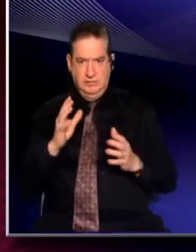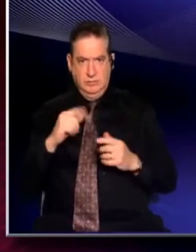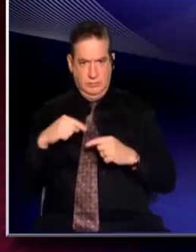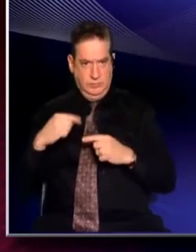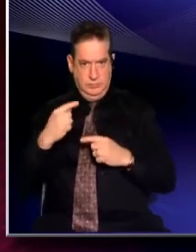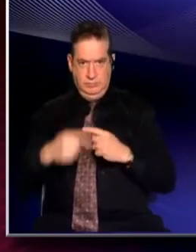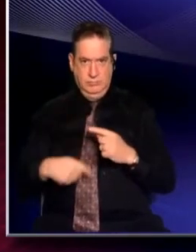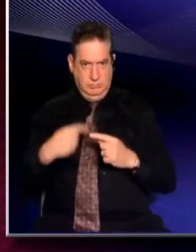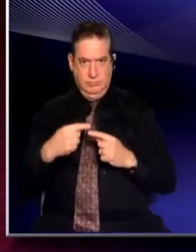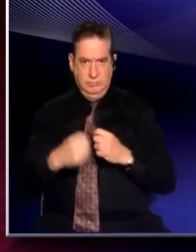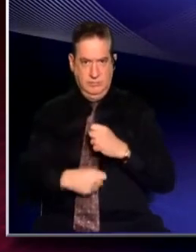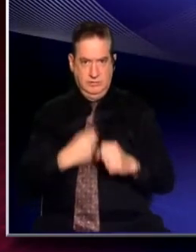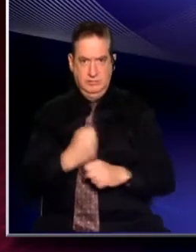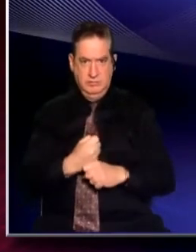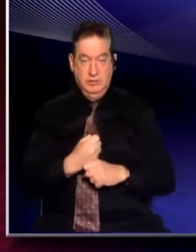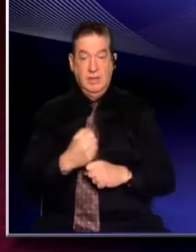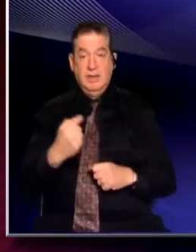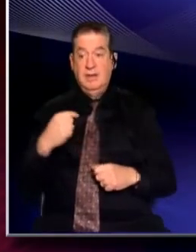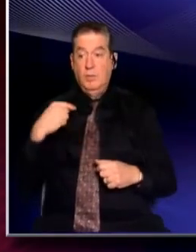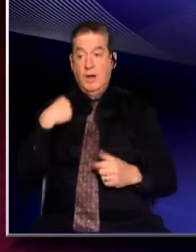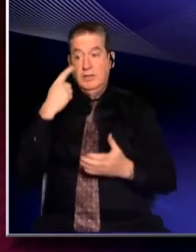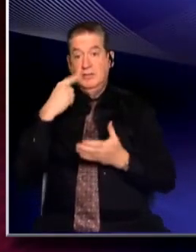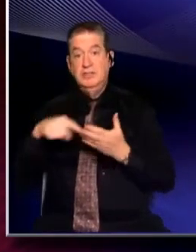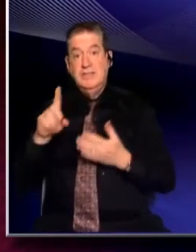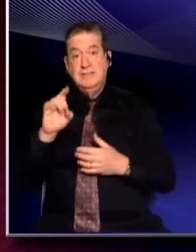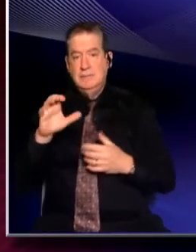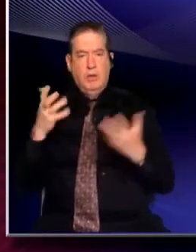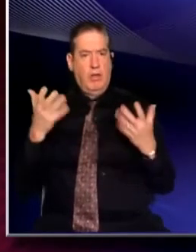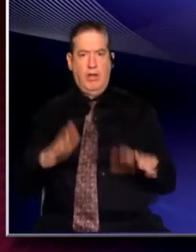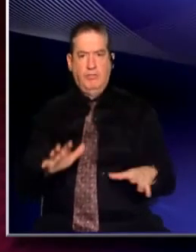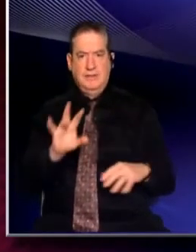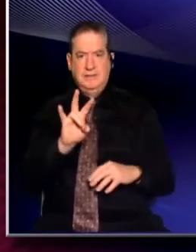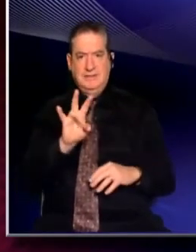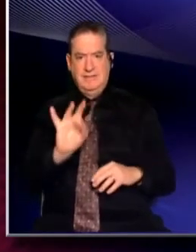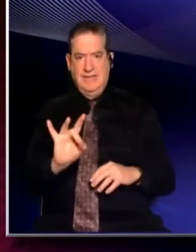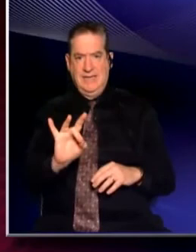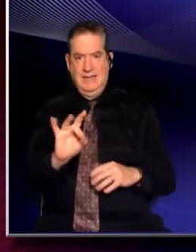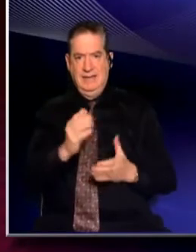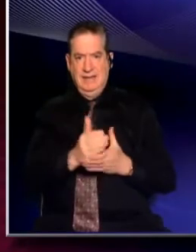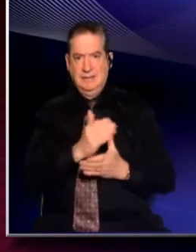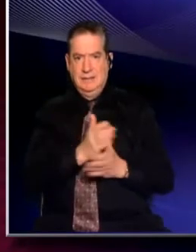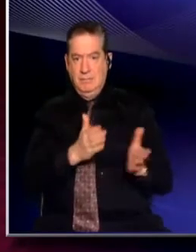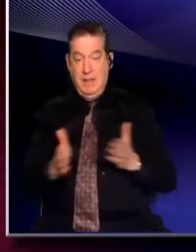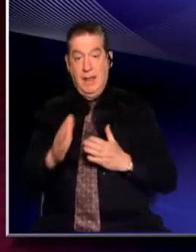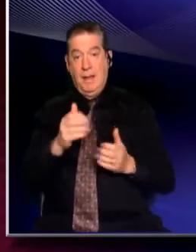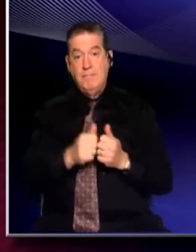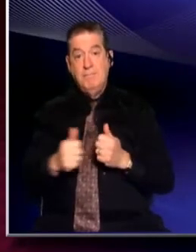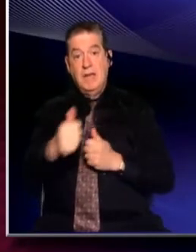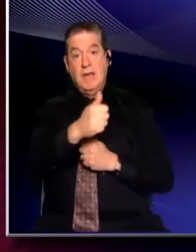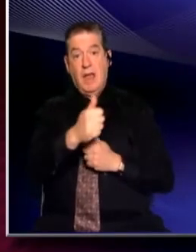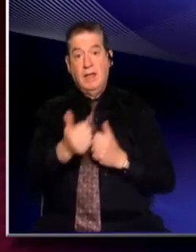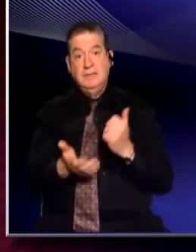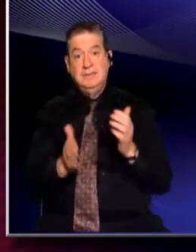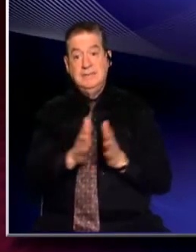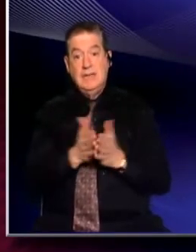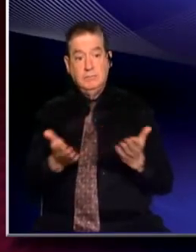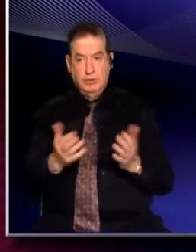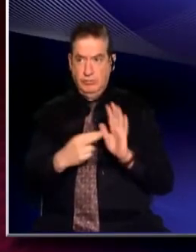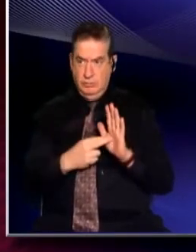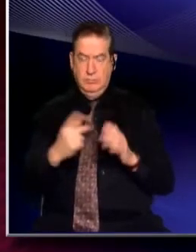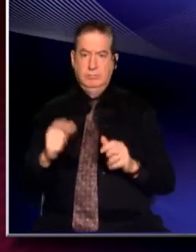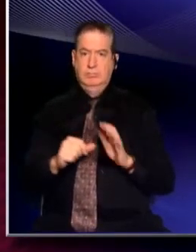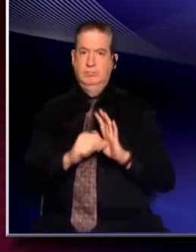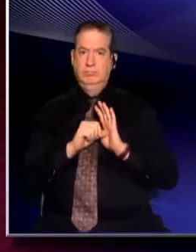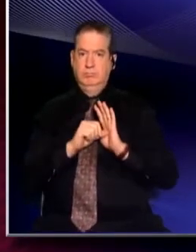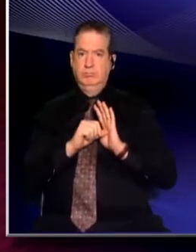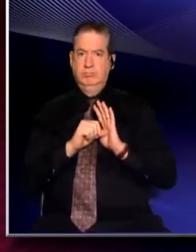year, when I checked in December, we already are at 78 lesson plans, and the Beyond Textbooks representatives have been very impressed